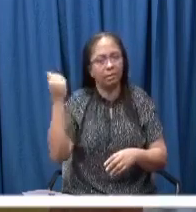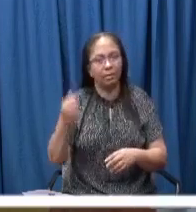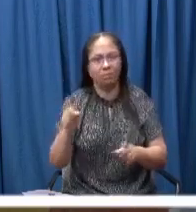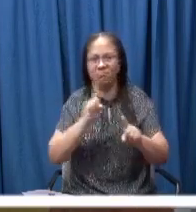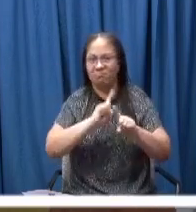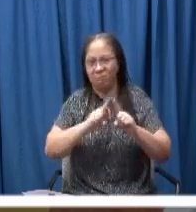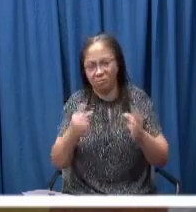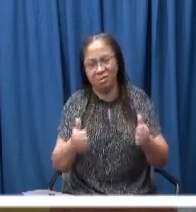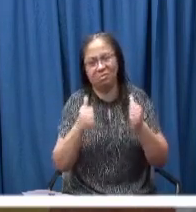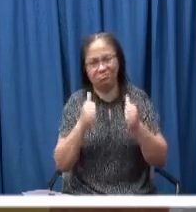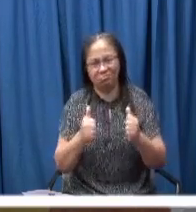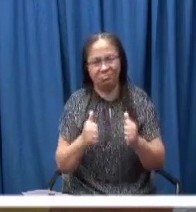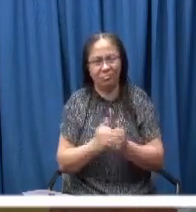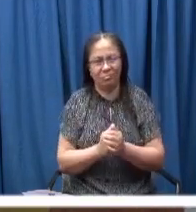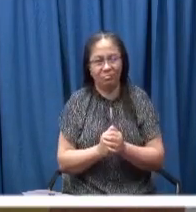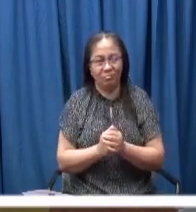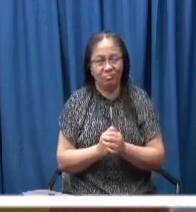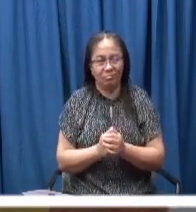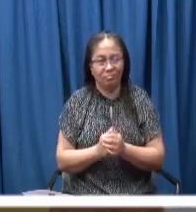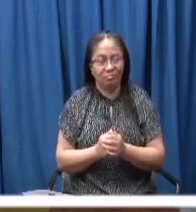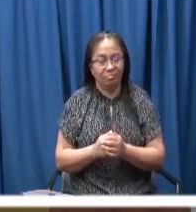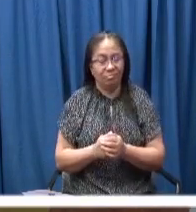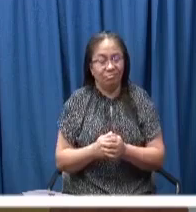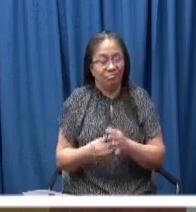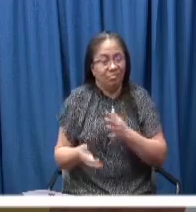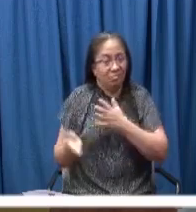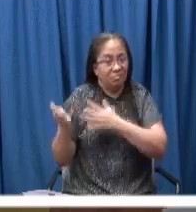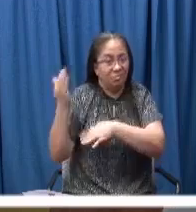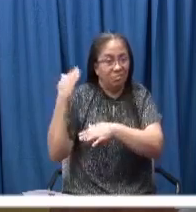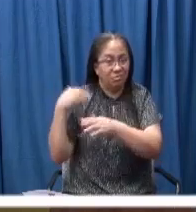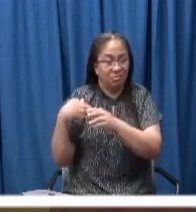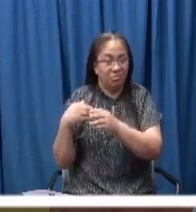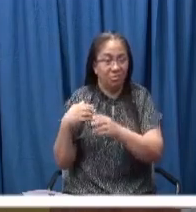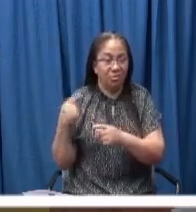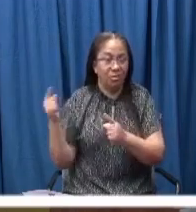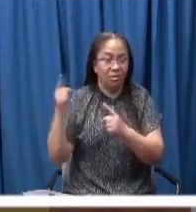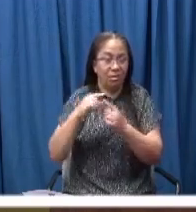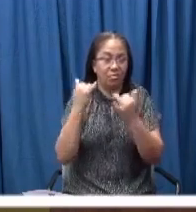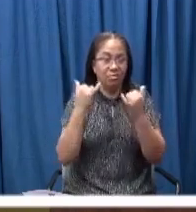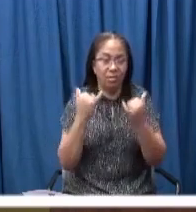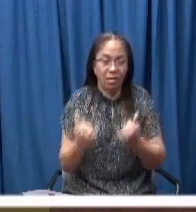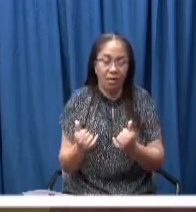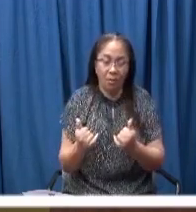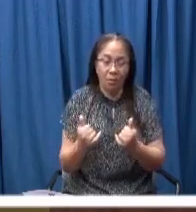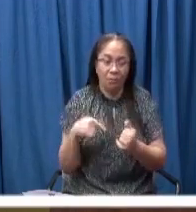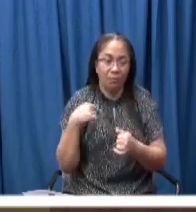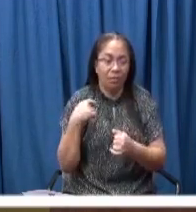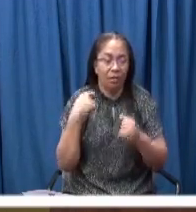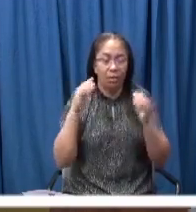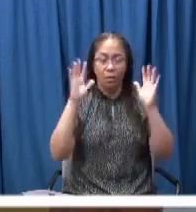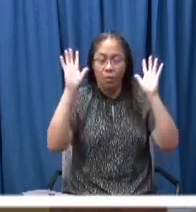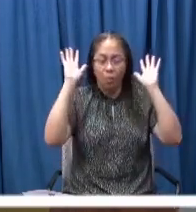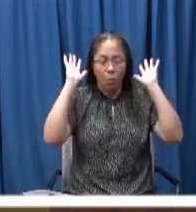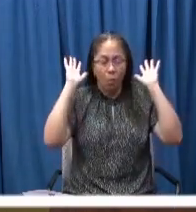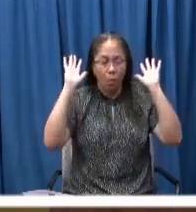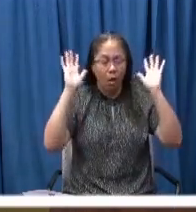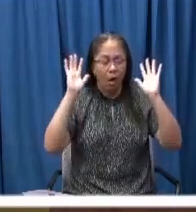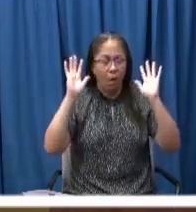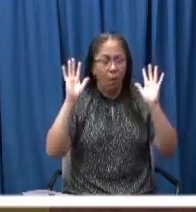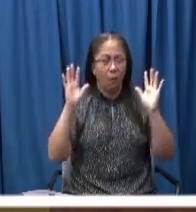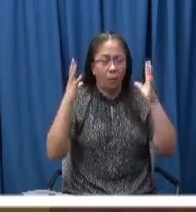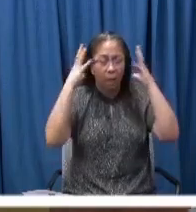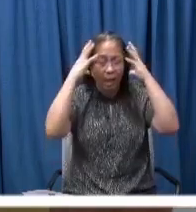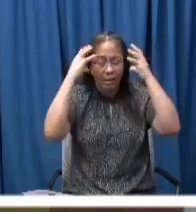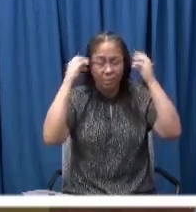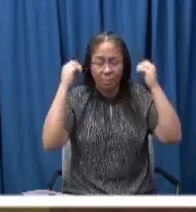had an amazing experience in these days. The level of generosity of people is overwhelming.